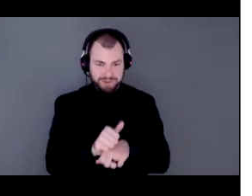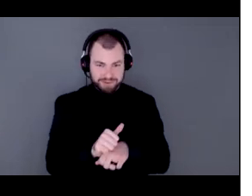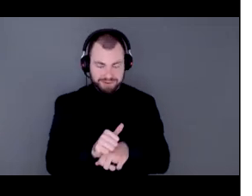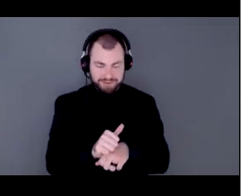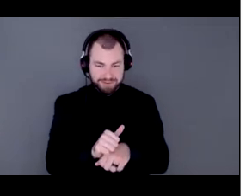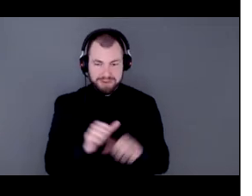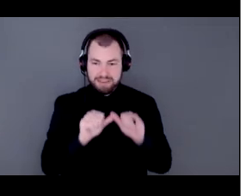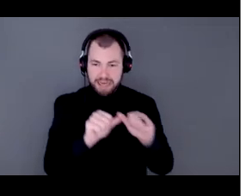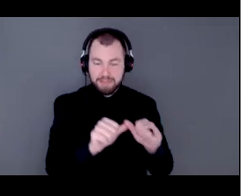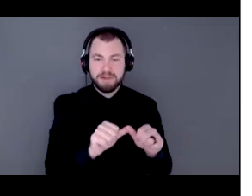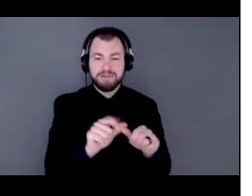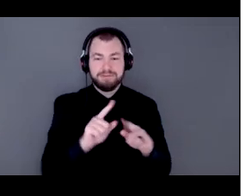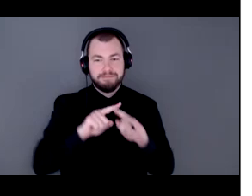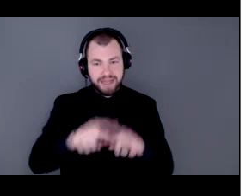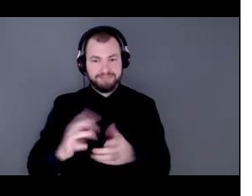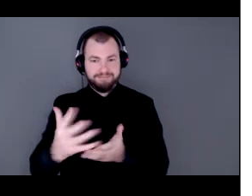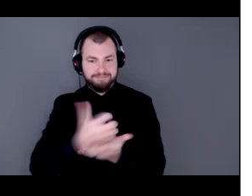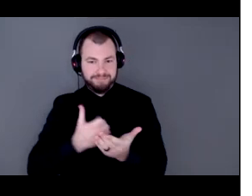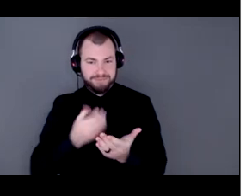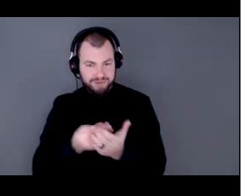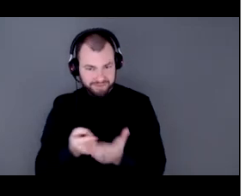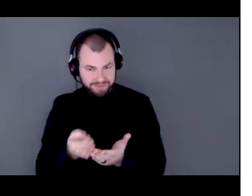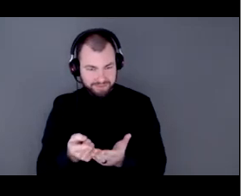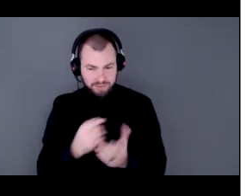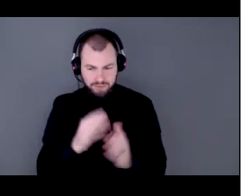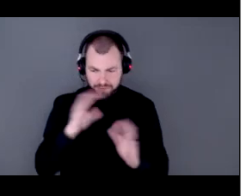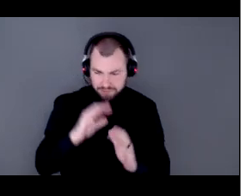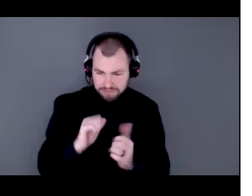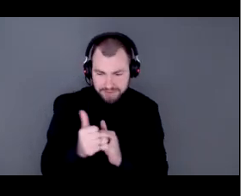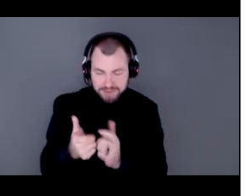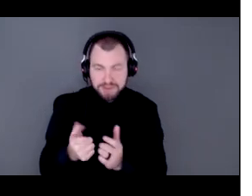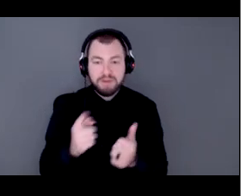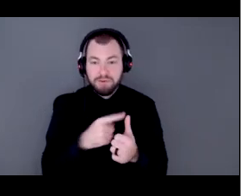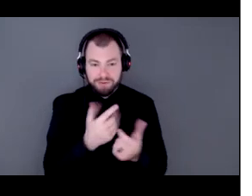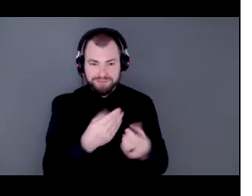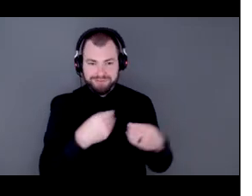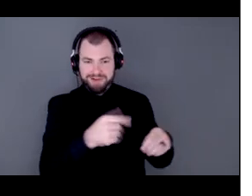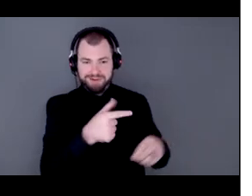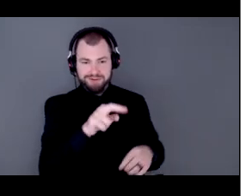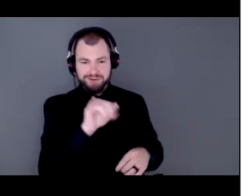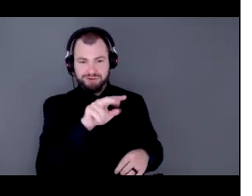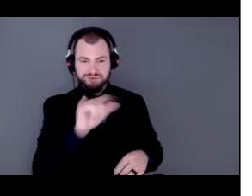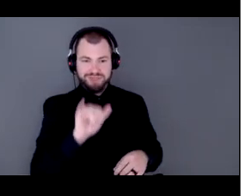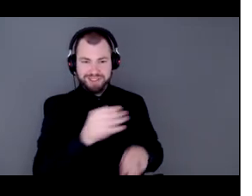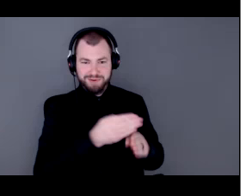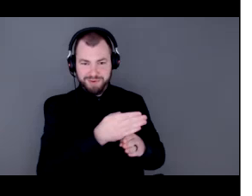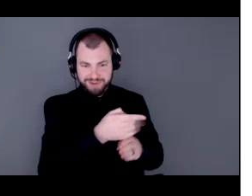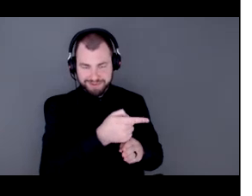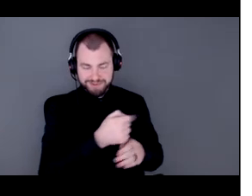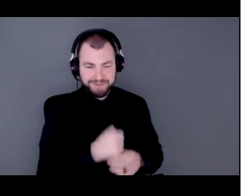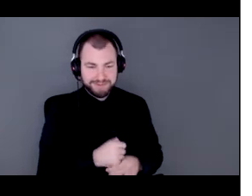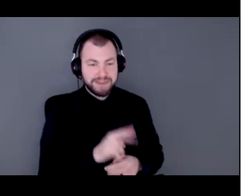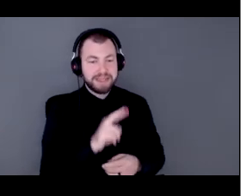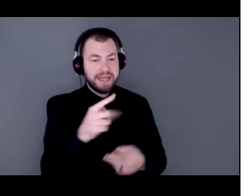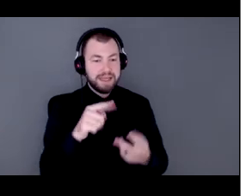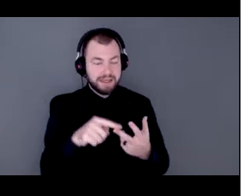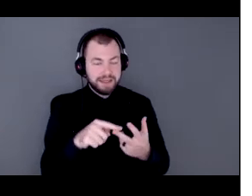looking at every possible way in which we can generate revenue. The first, of course, is selling grizzly wood. The second one, which I'll talk to you about in a bit, is